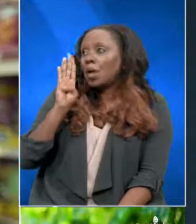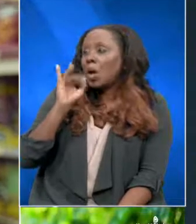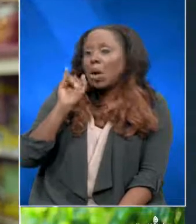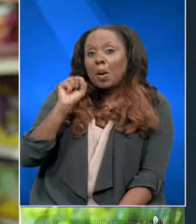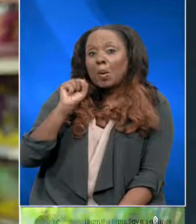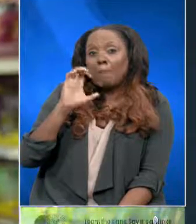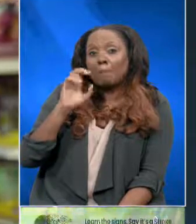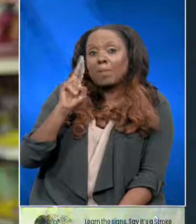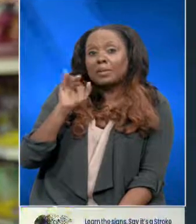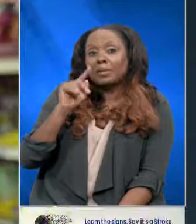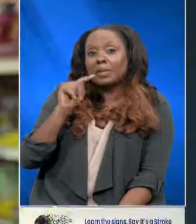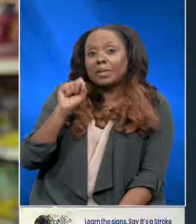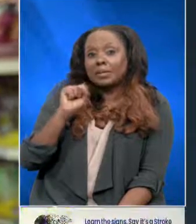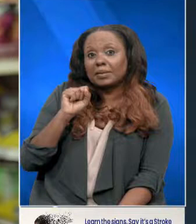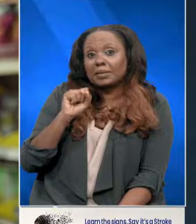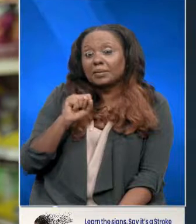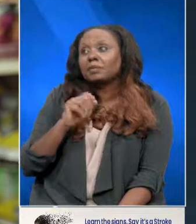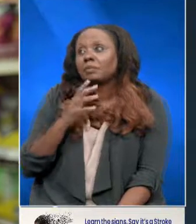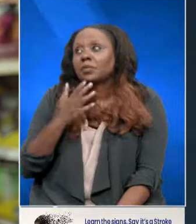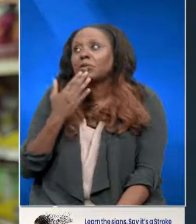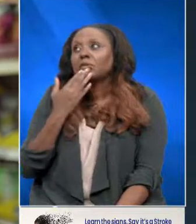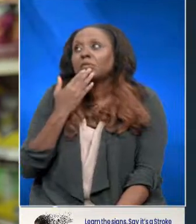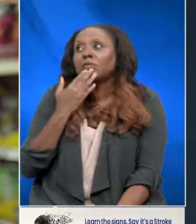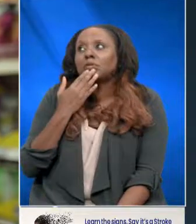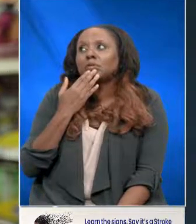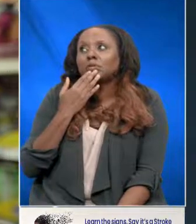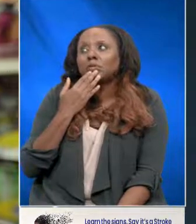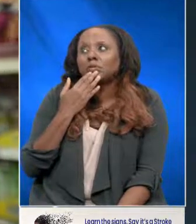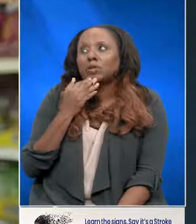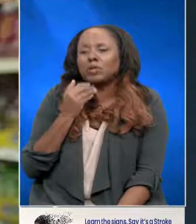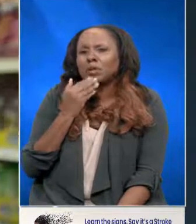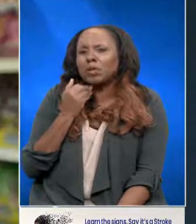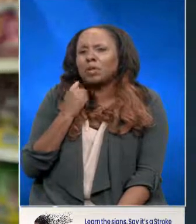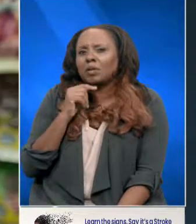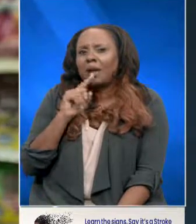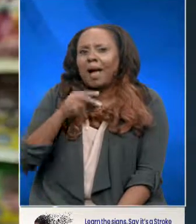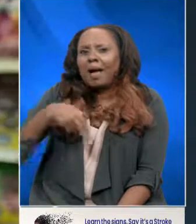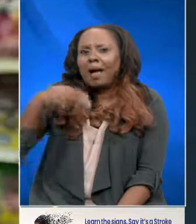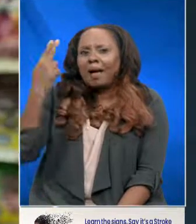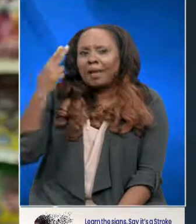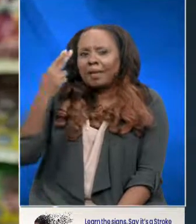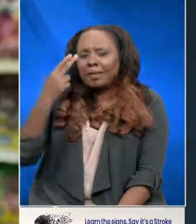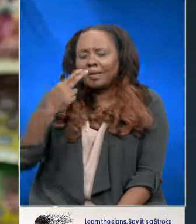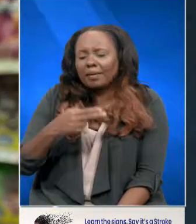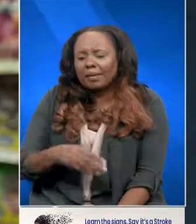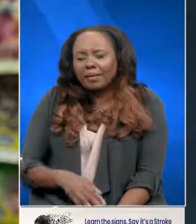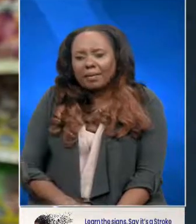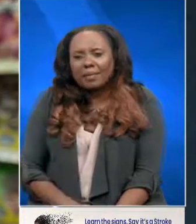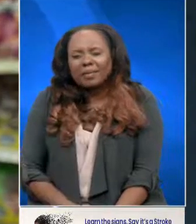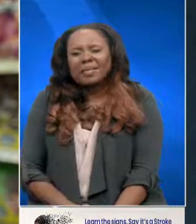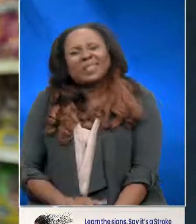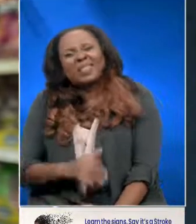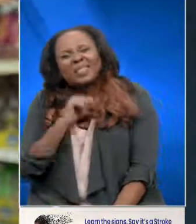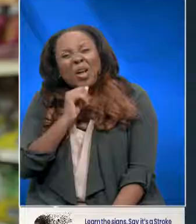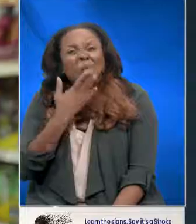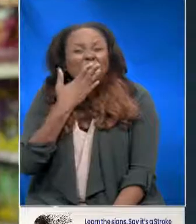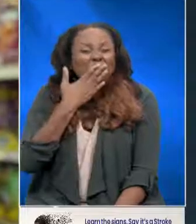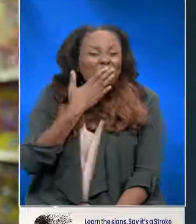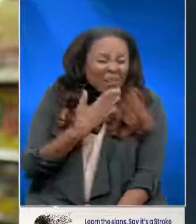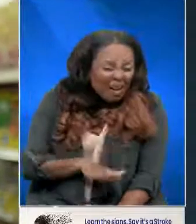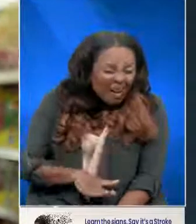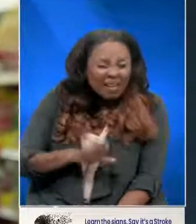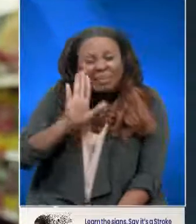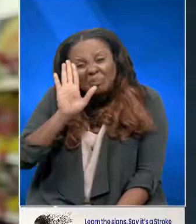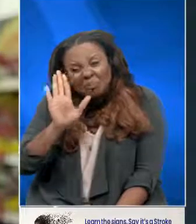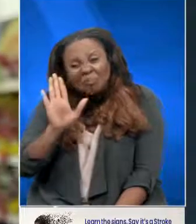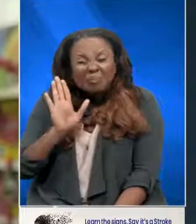3 teaspoons of sugar. So the sugar in this I would be mindful of. You know, it's not a harmful pack of chocolate biscuits, but some